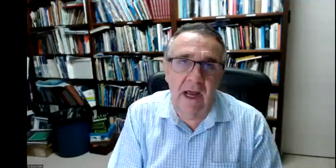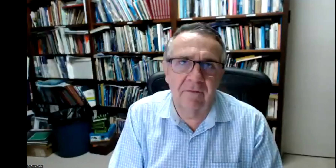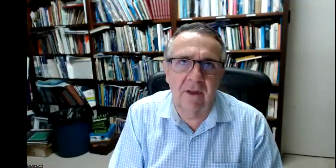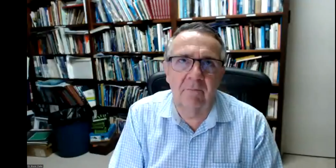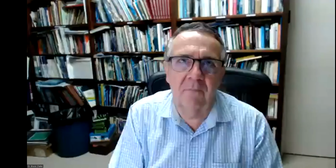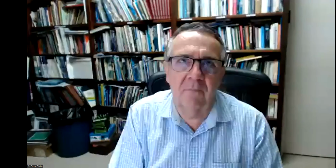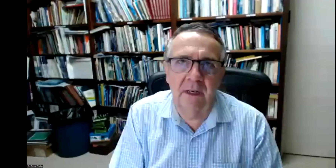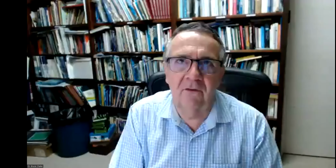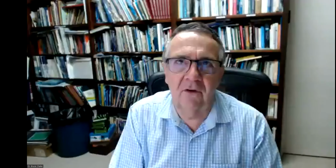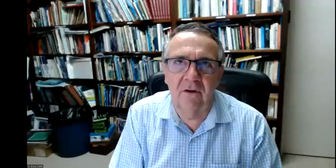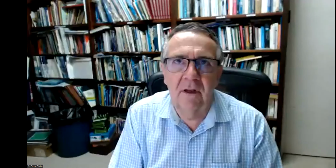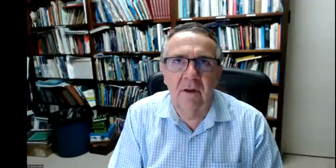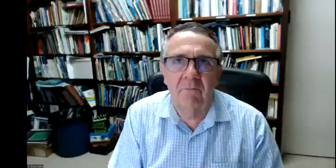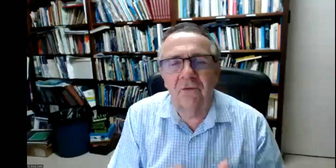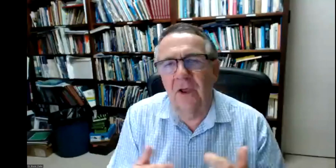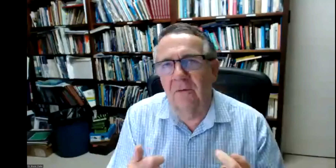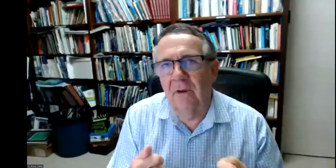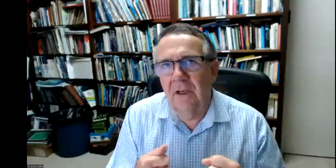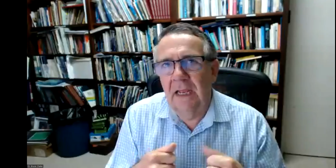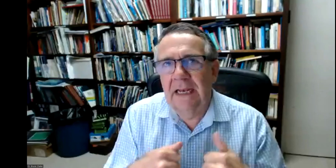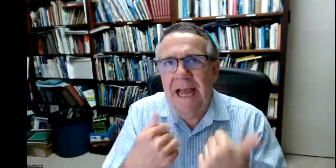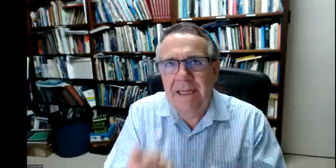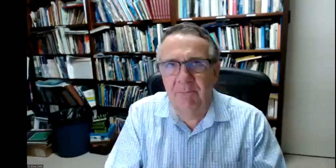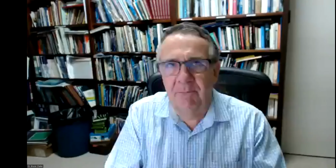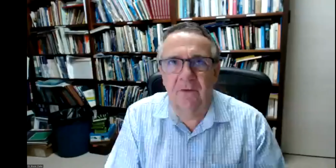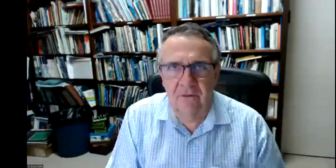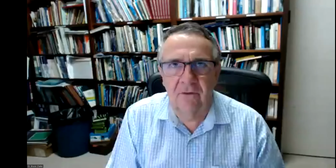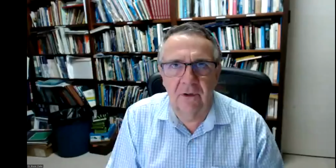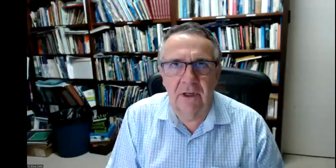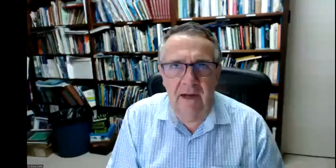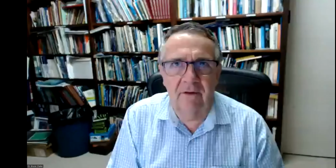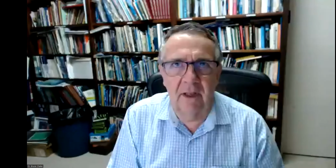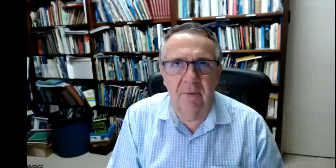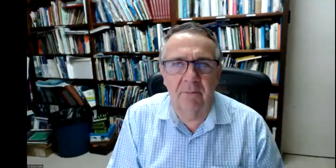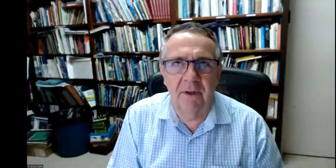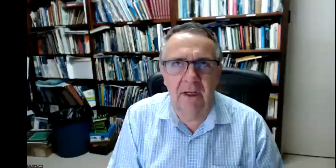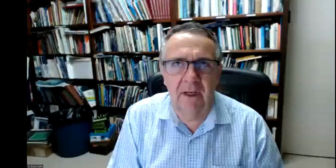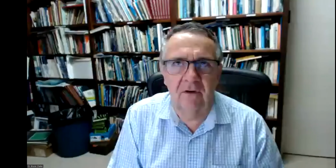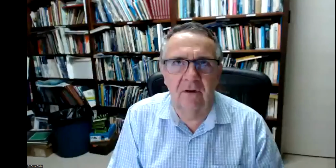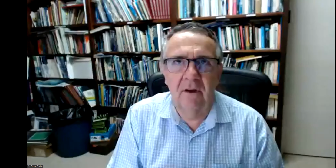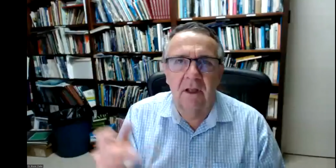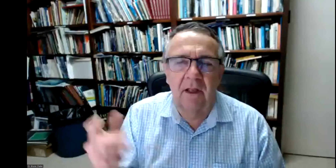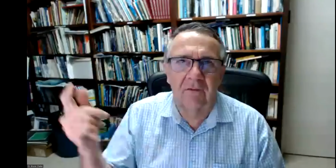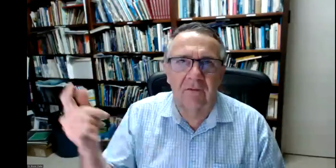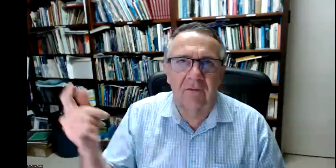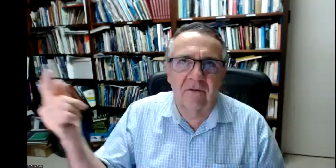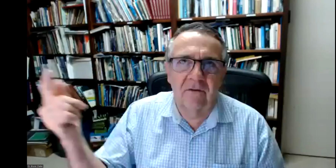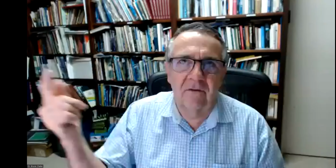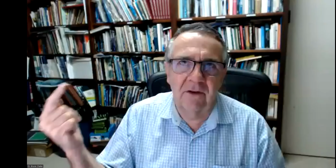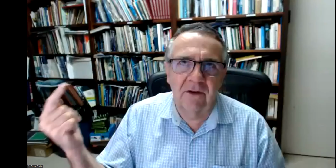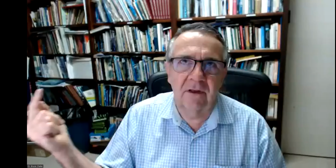to look after that population, but also enabled to look after that population.